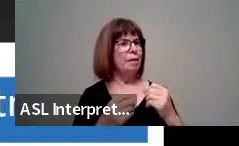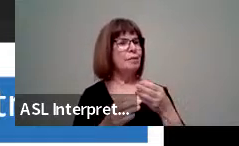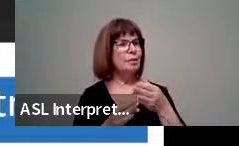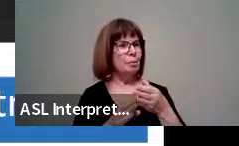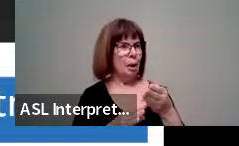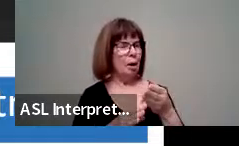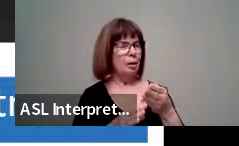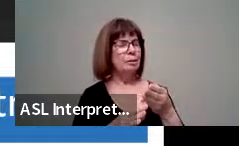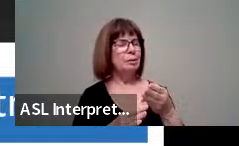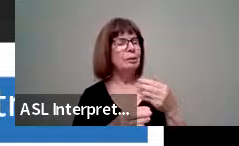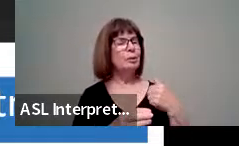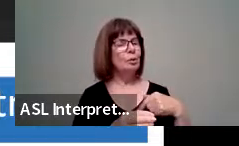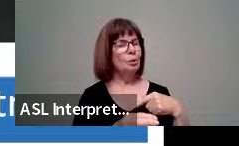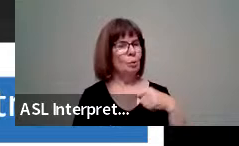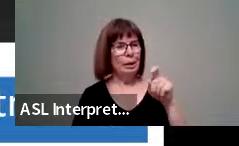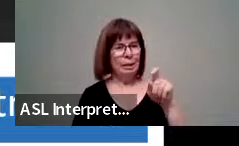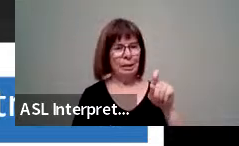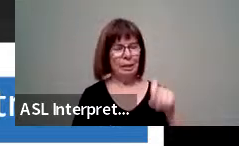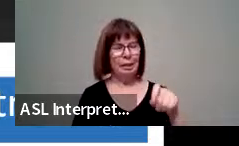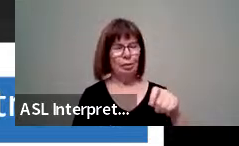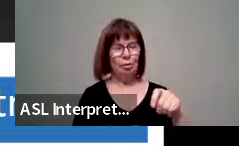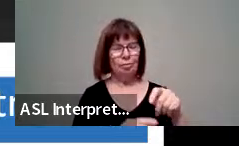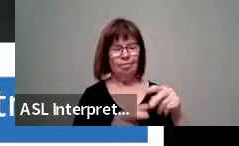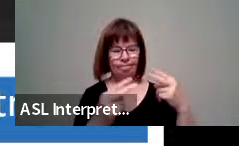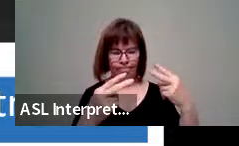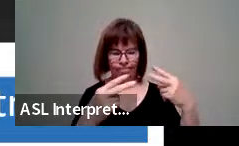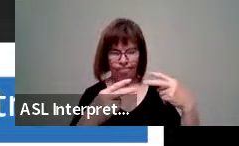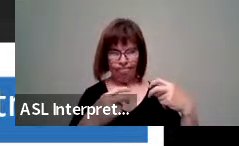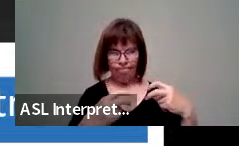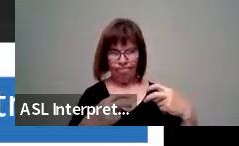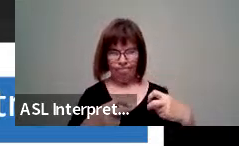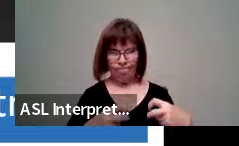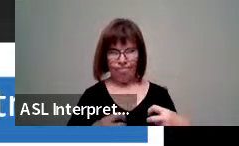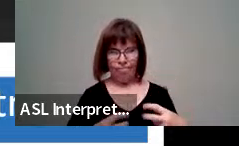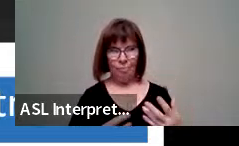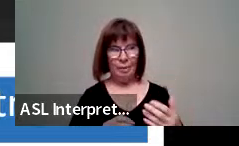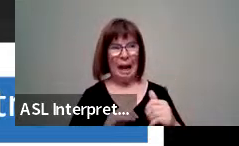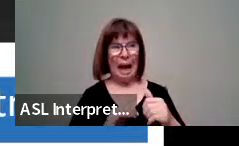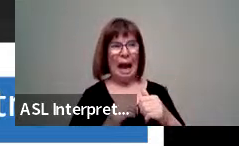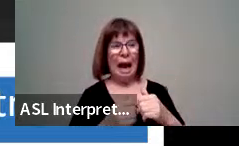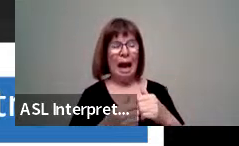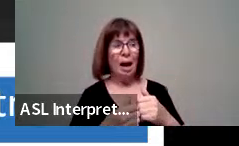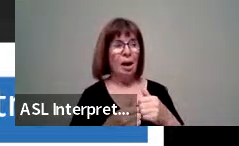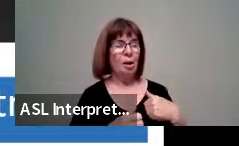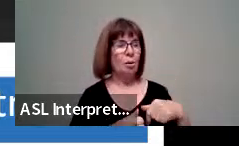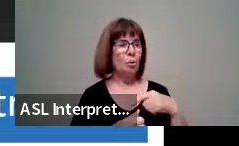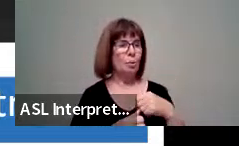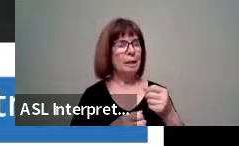to kind of take a look internally at how we handle and